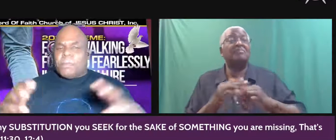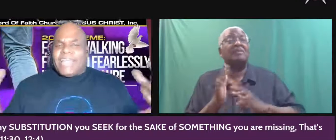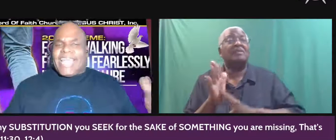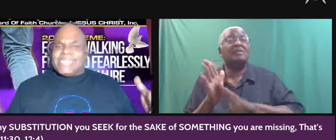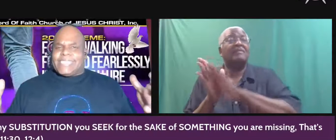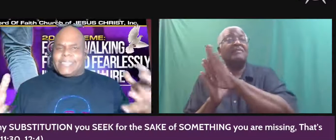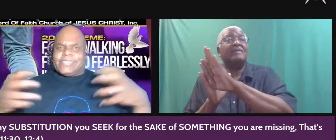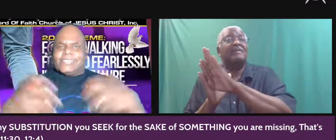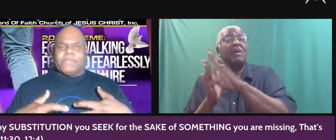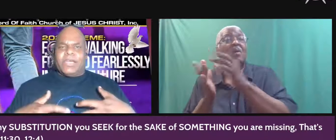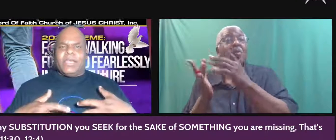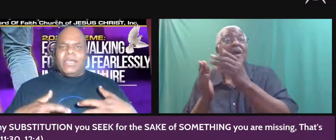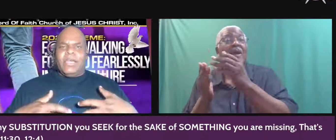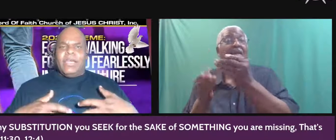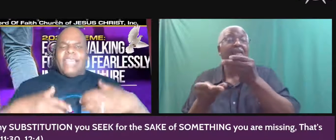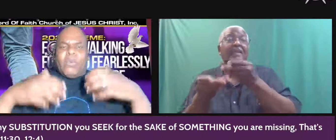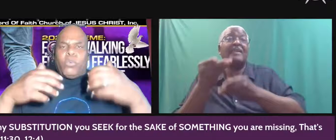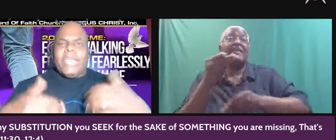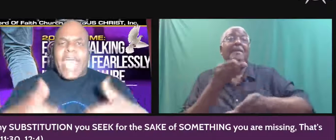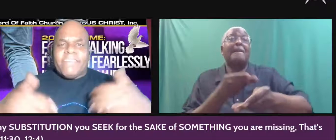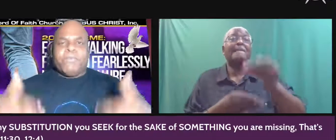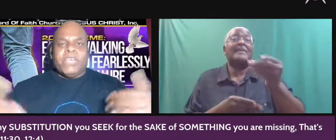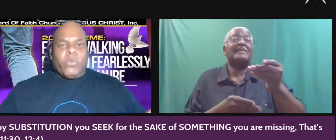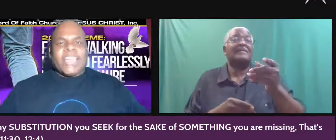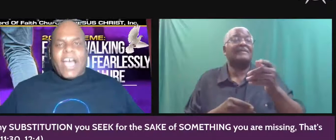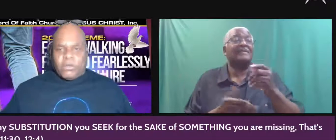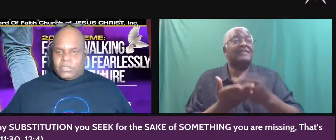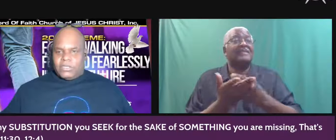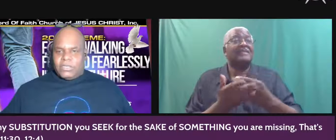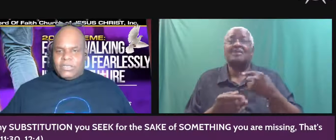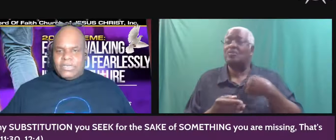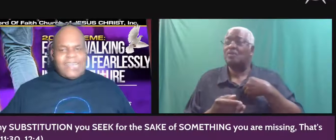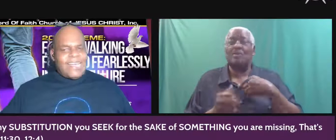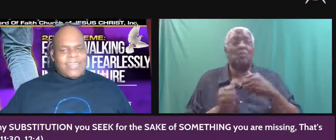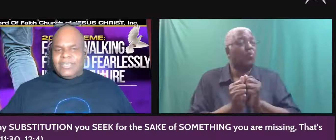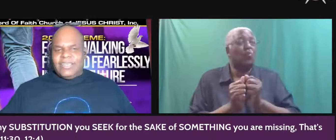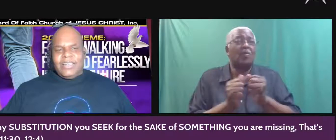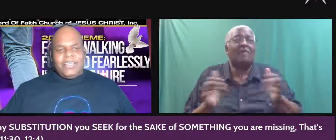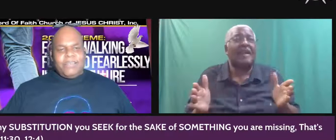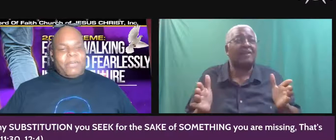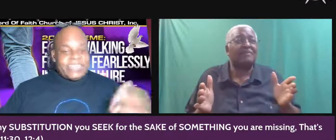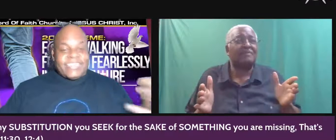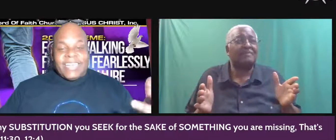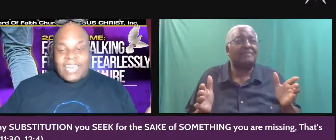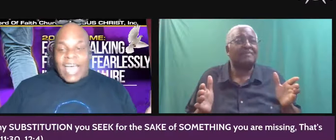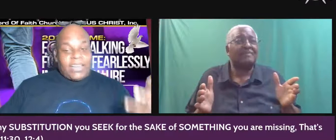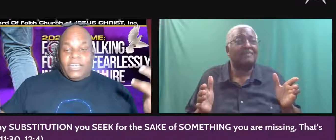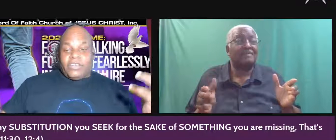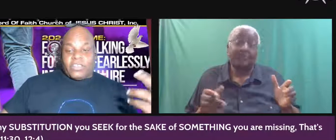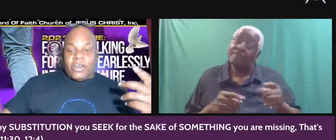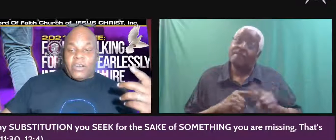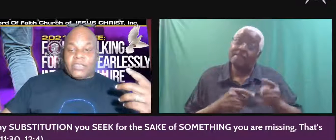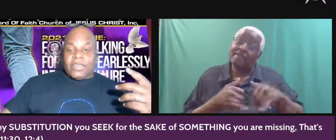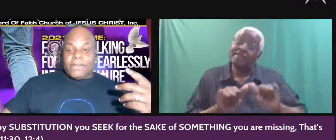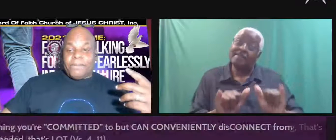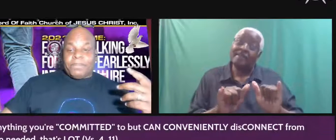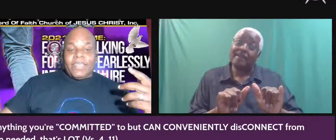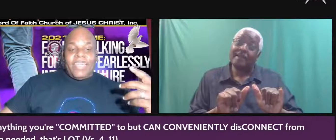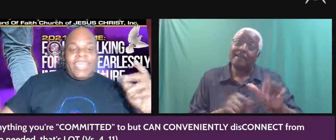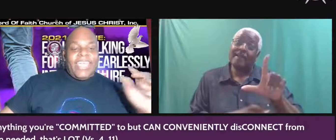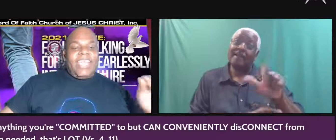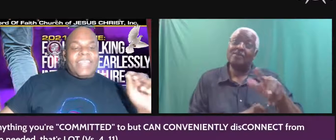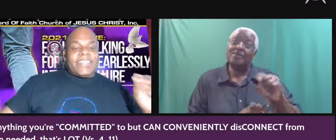they're replacing something that we have been without. But it's still a lot. Here's the third